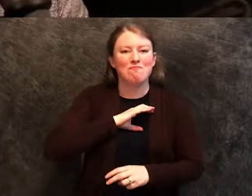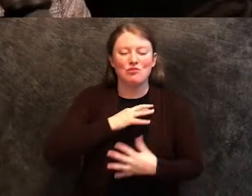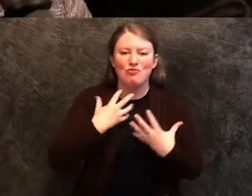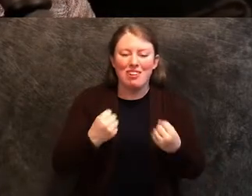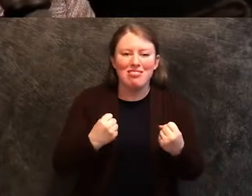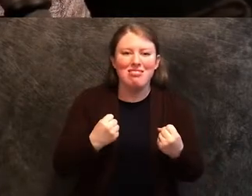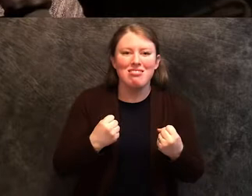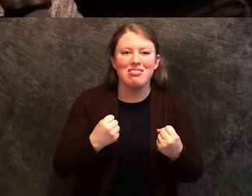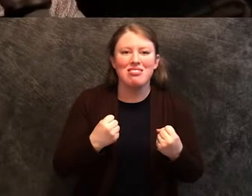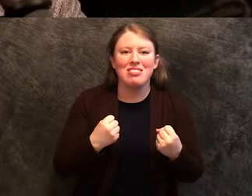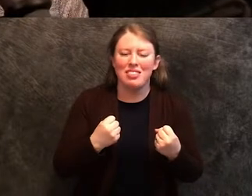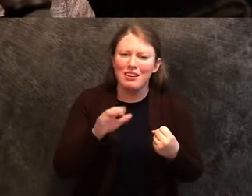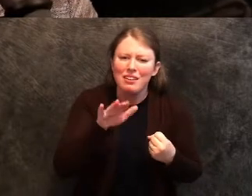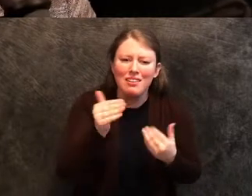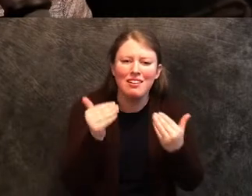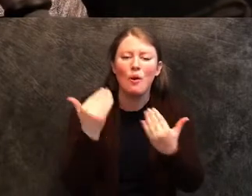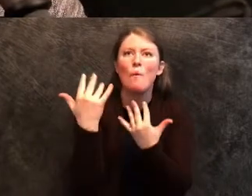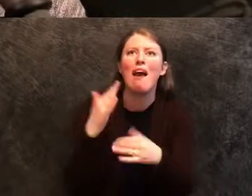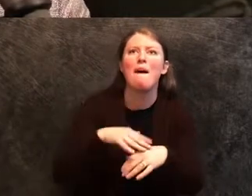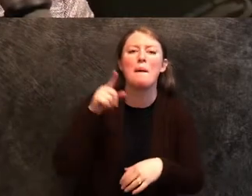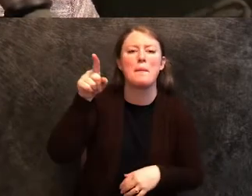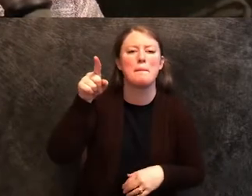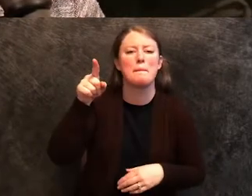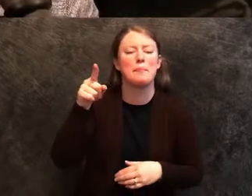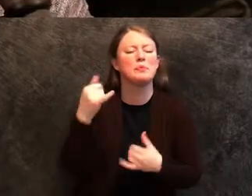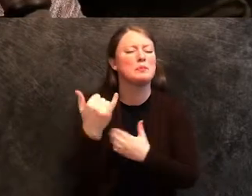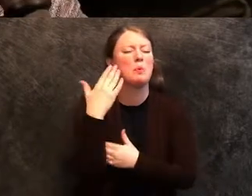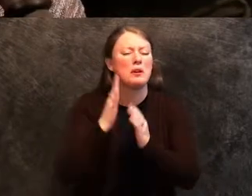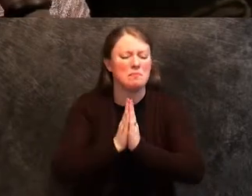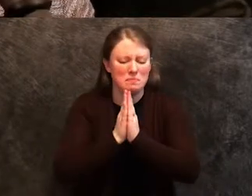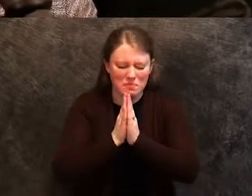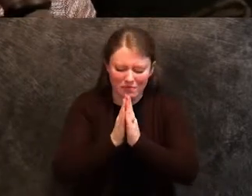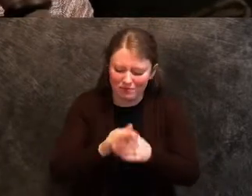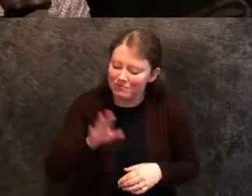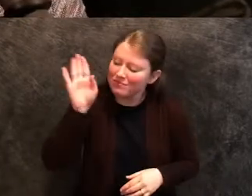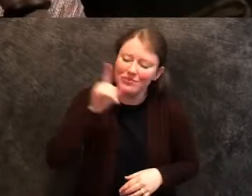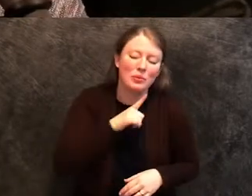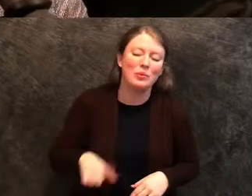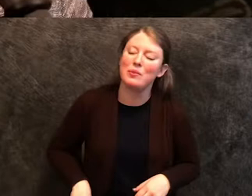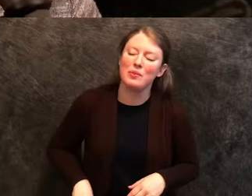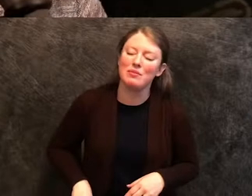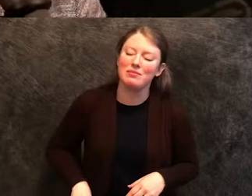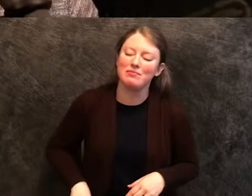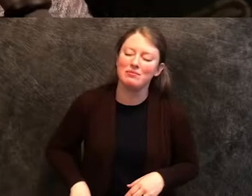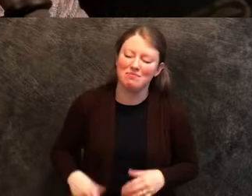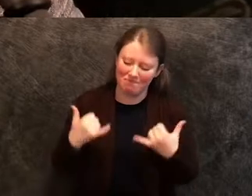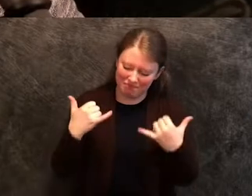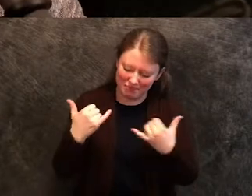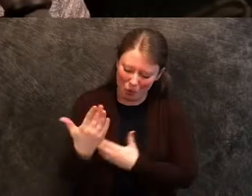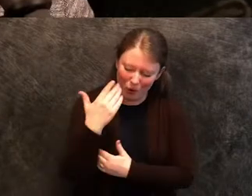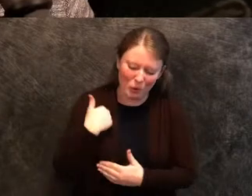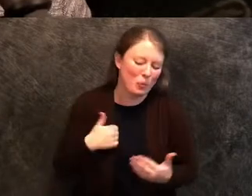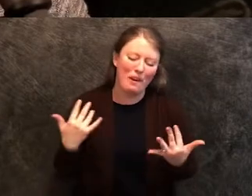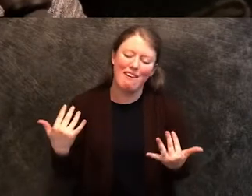I say on the Lord. So Lord, we're waiting on you. Strengthen us on today, come on. Move by